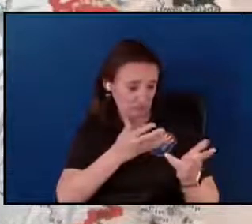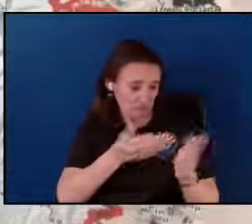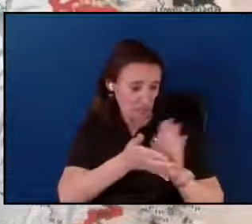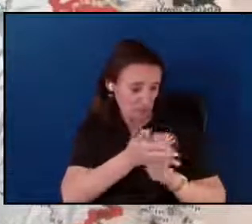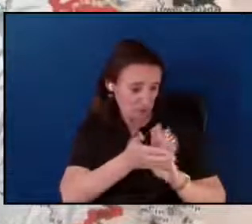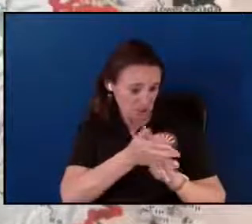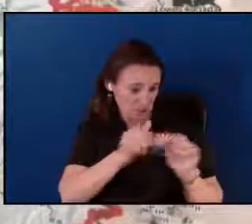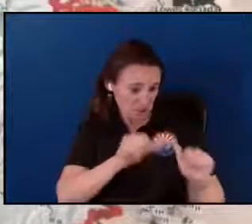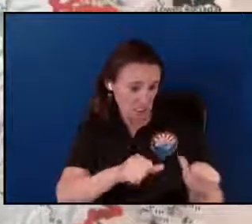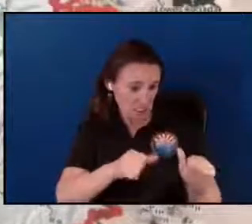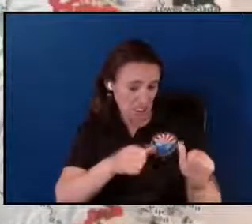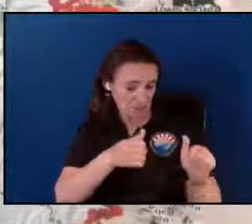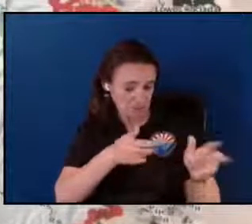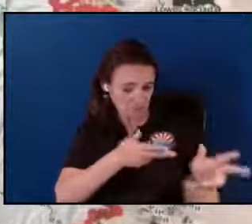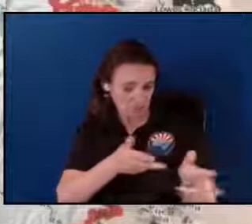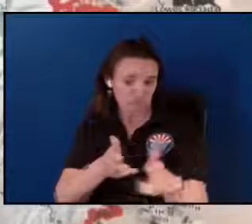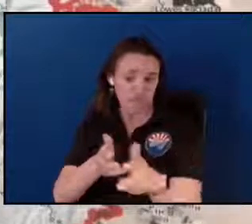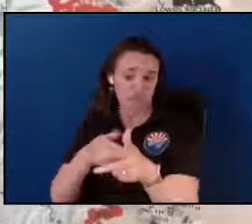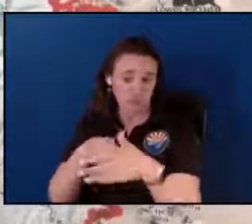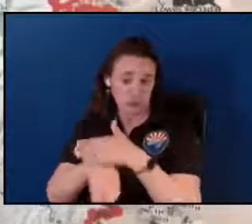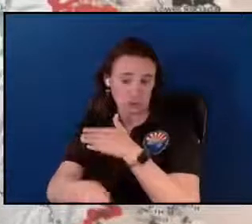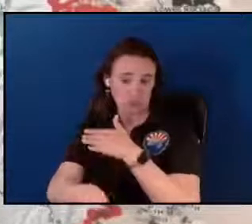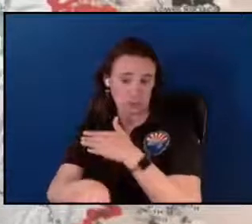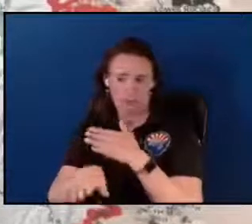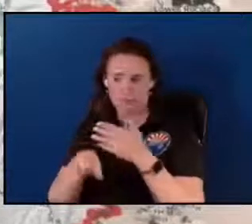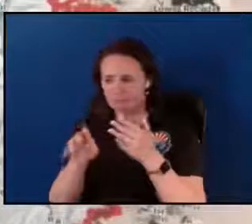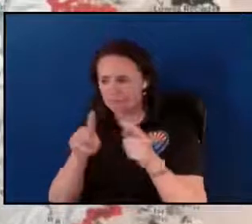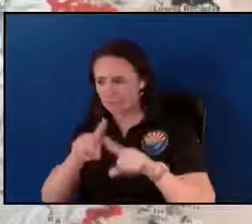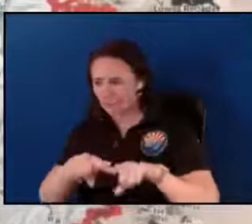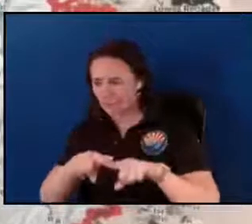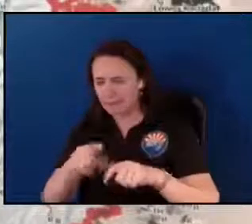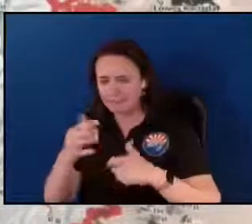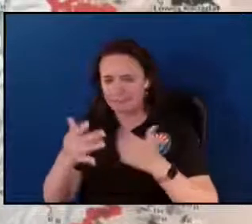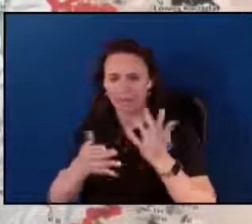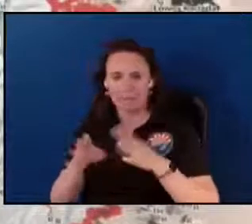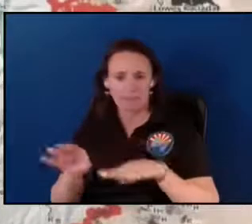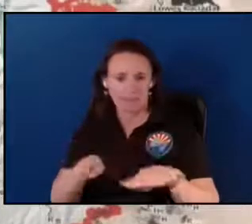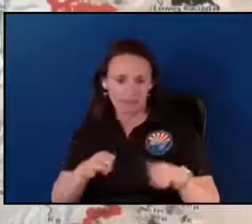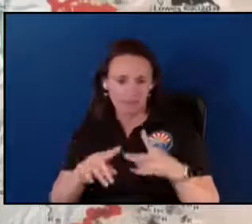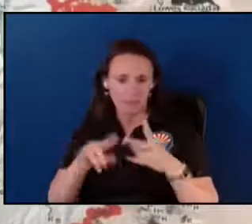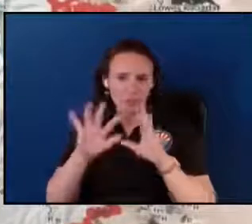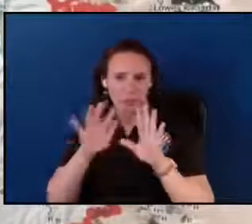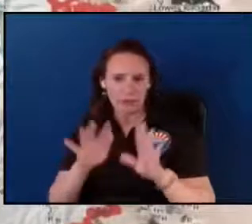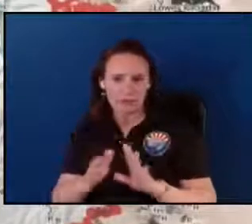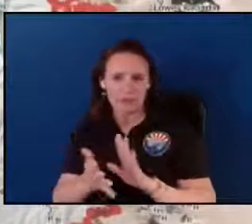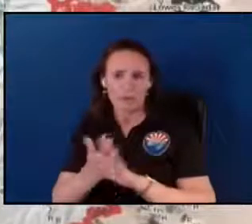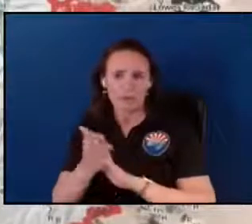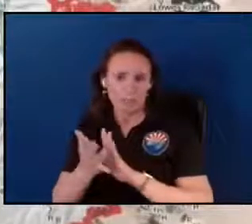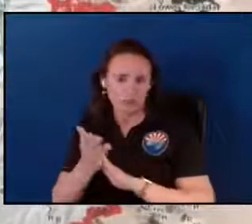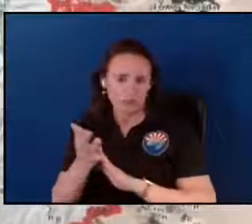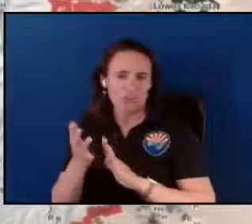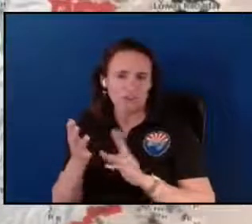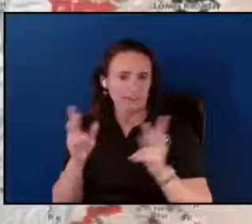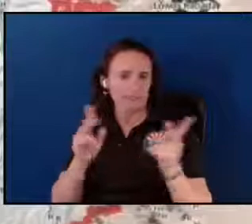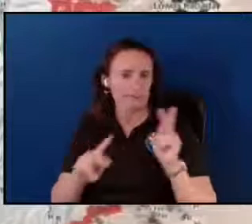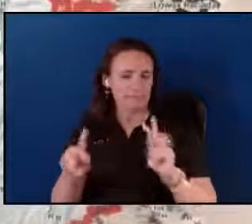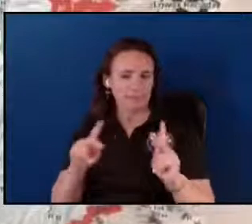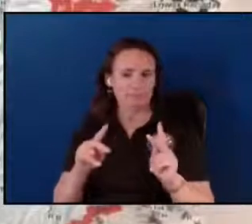going on that day with fire behavior, fire weather, fire operations, and also manpower. And of course, our number